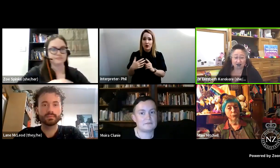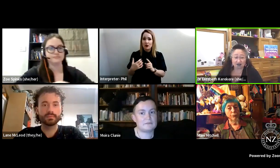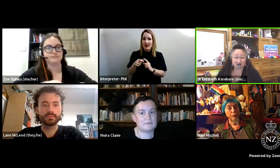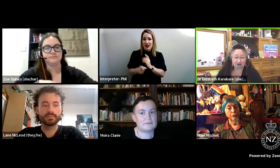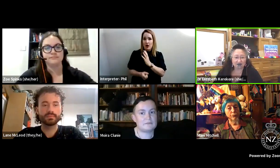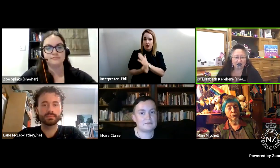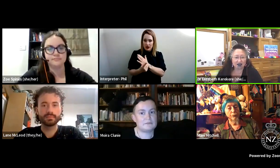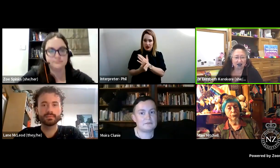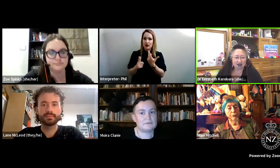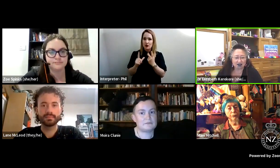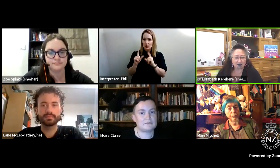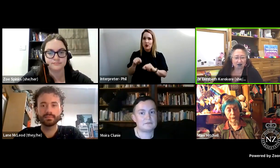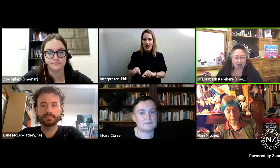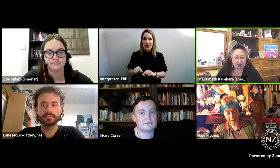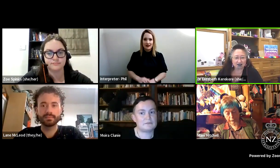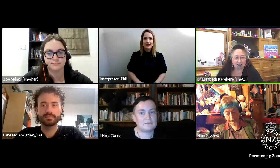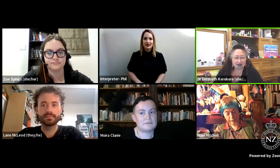do that.